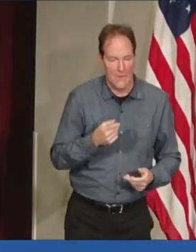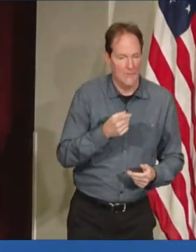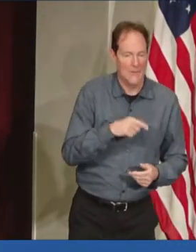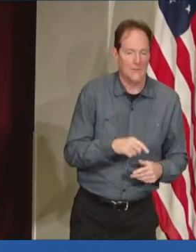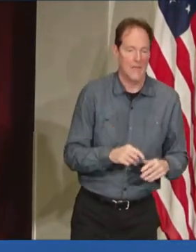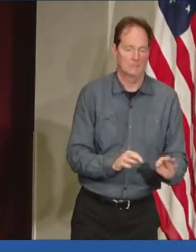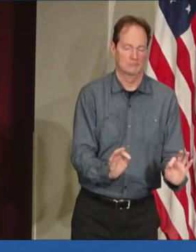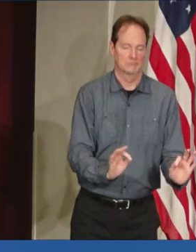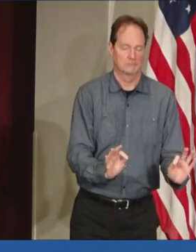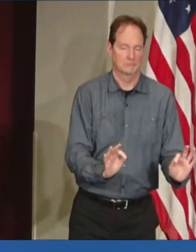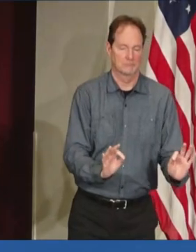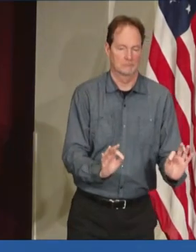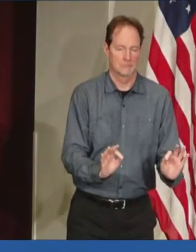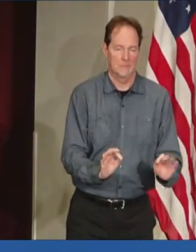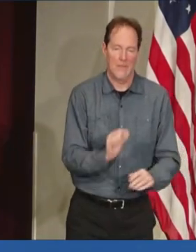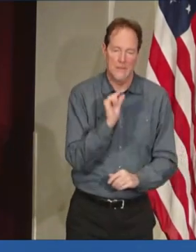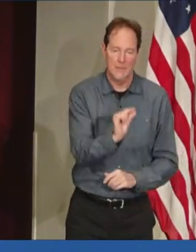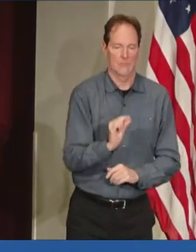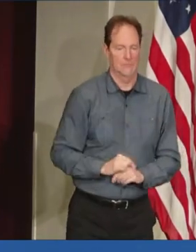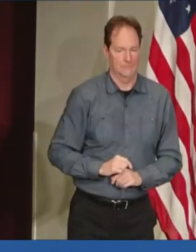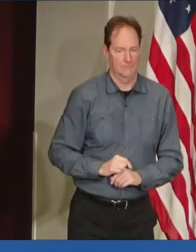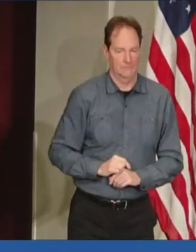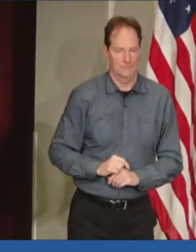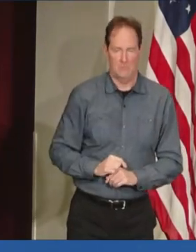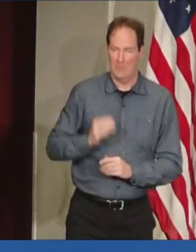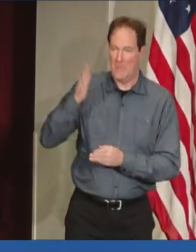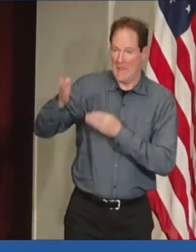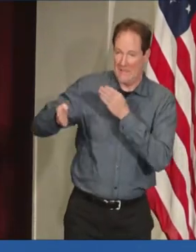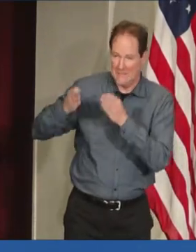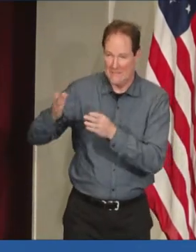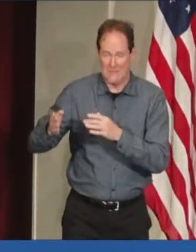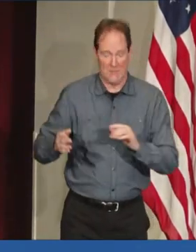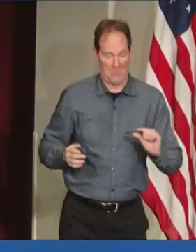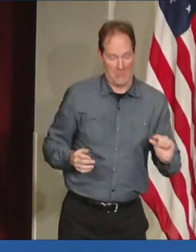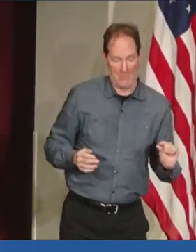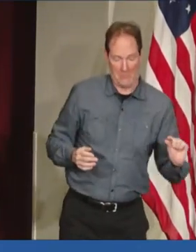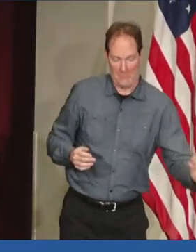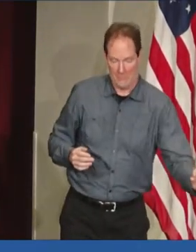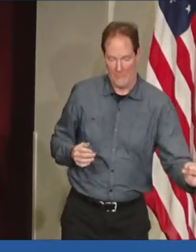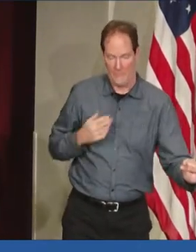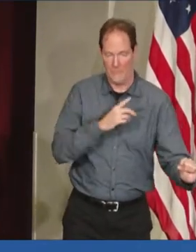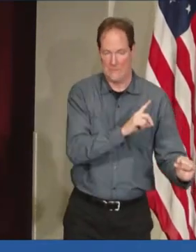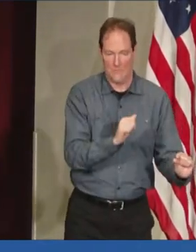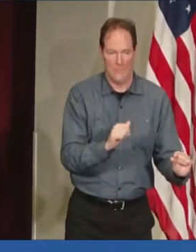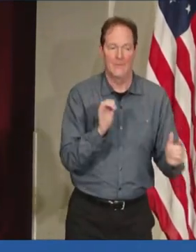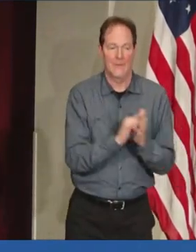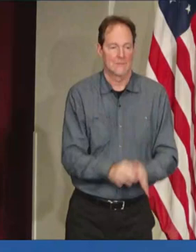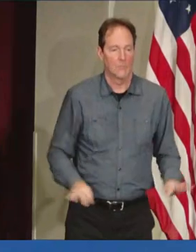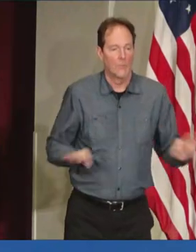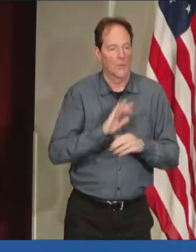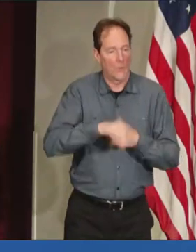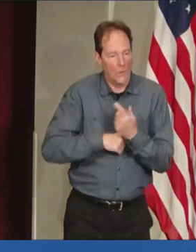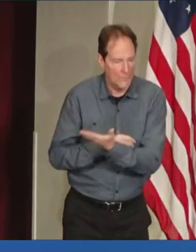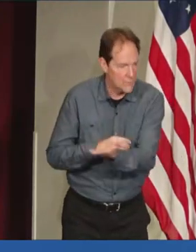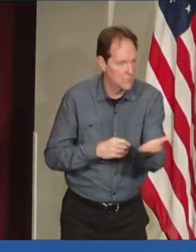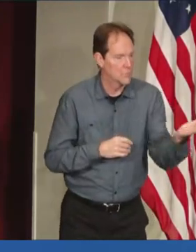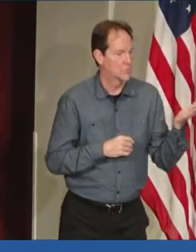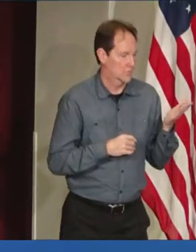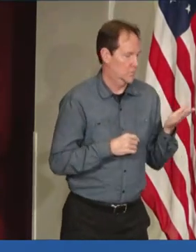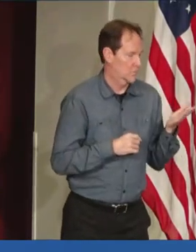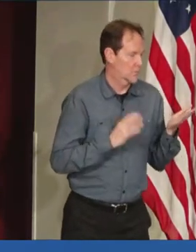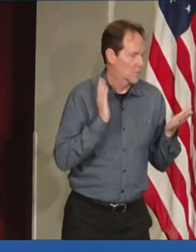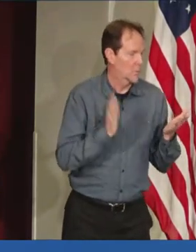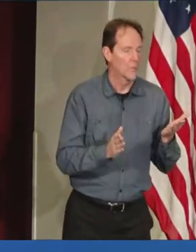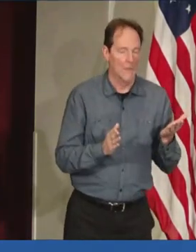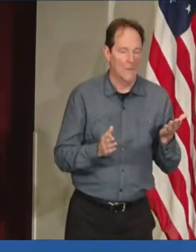minimally being done. So that's, I think, what's very important for all of you who are going to be